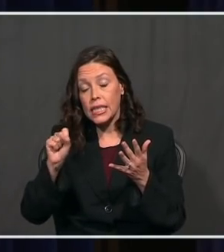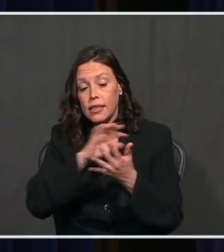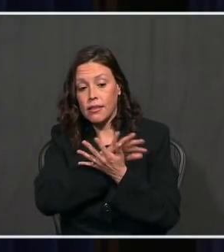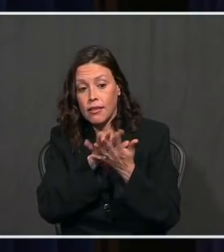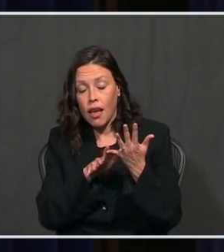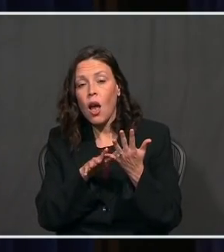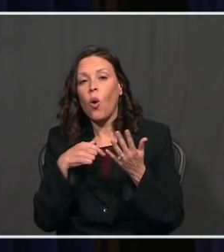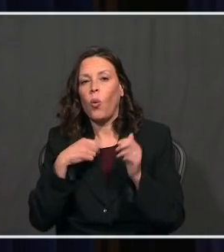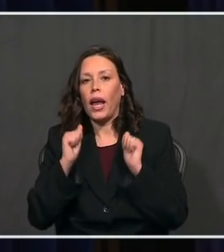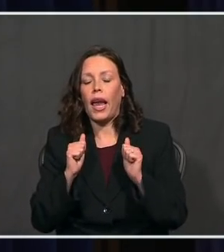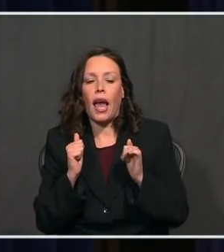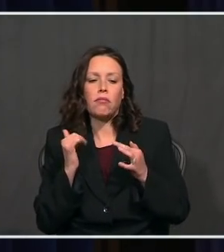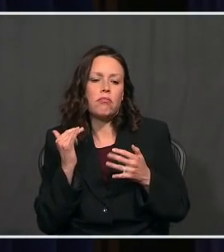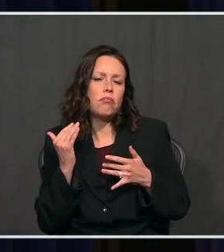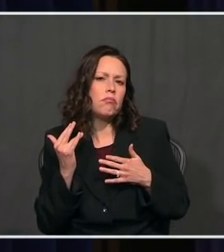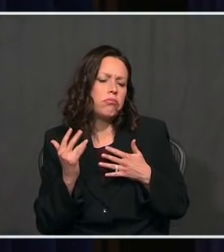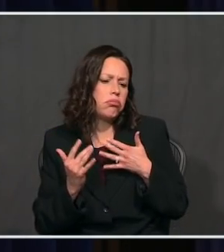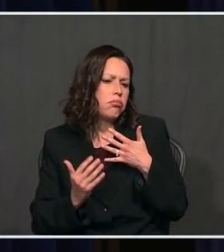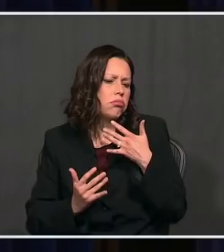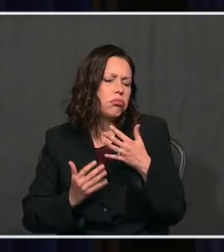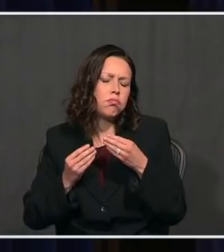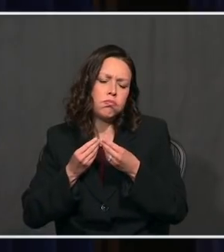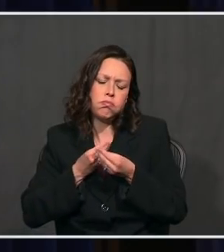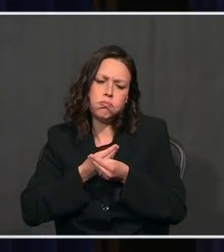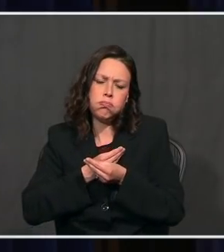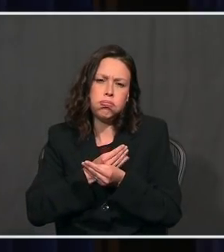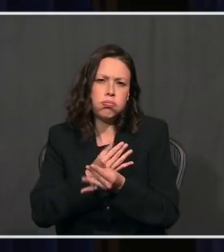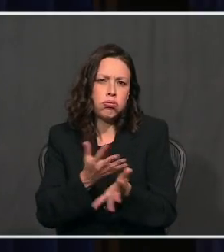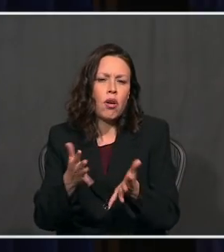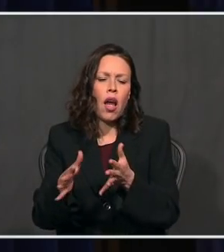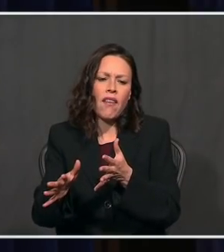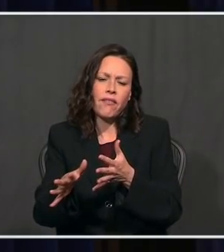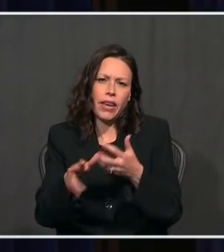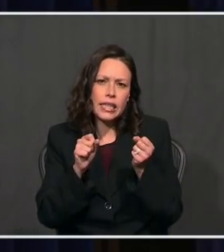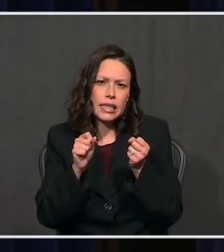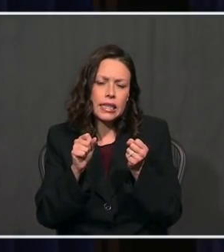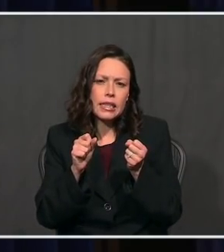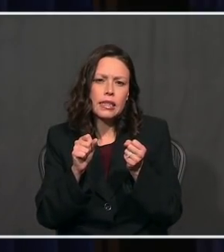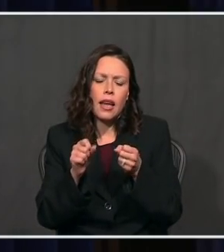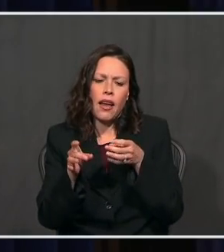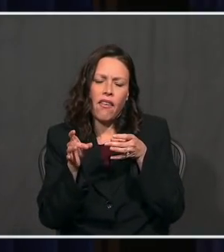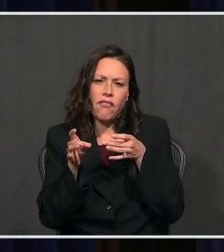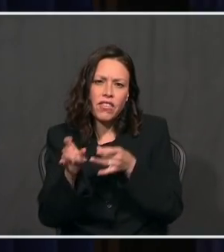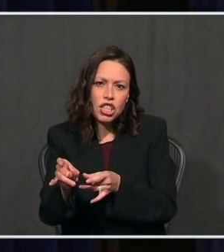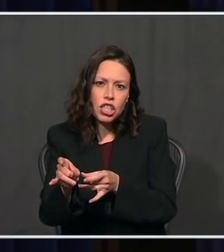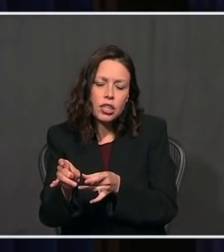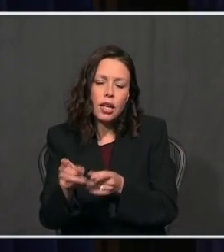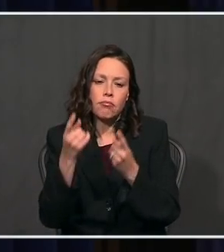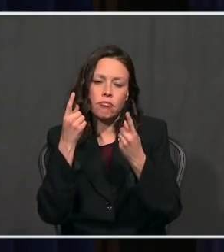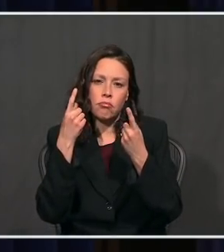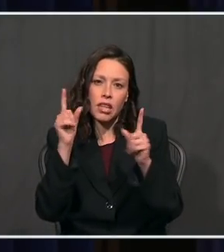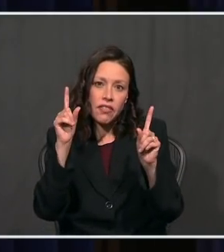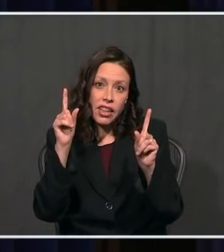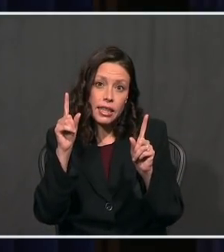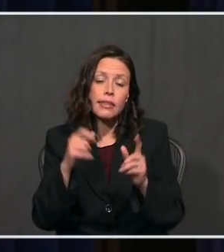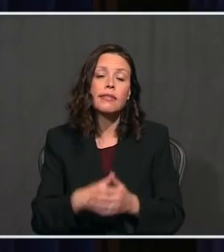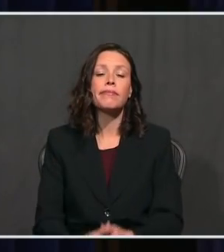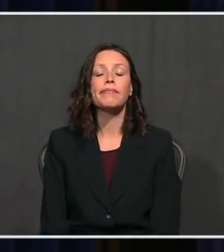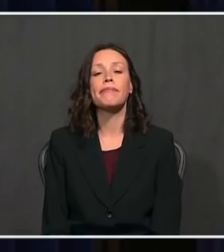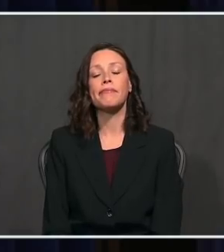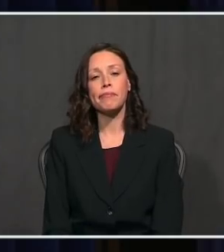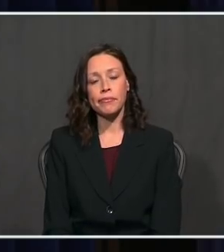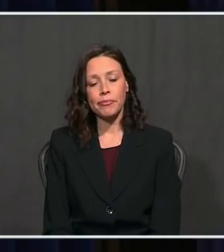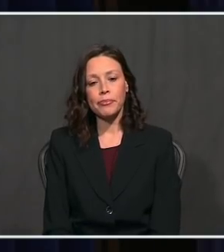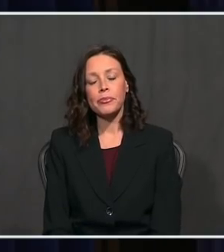able to execute this vaccine very efficiently, but more importantly, effectively. As